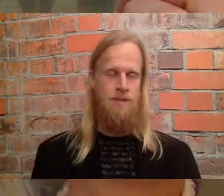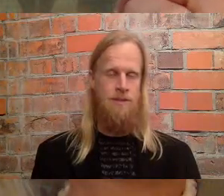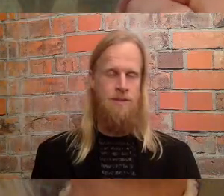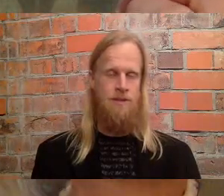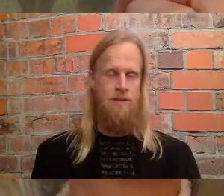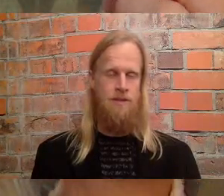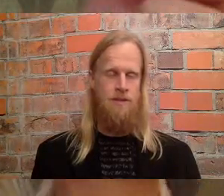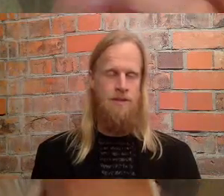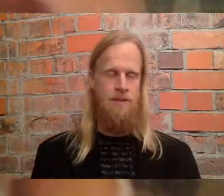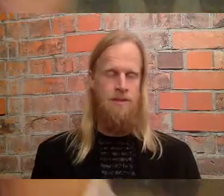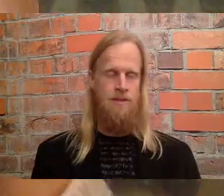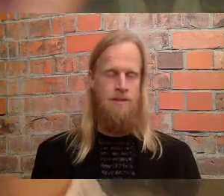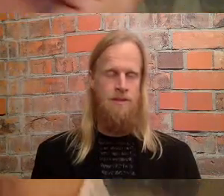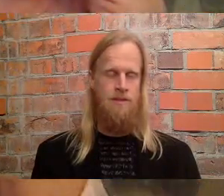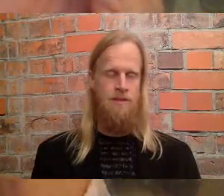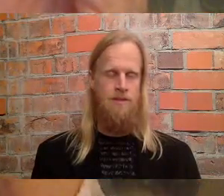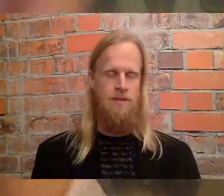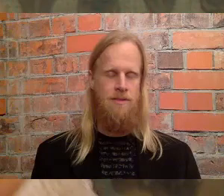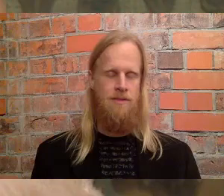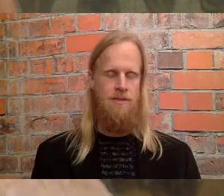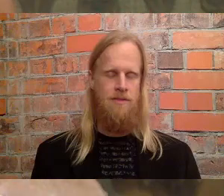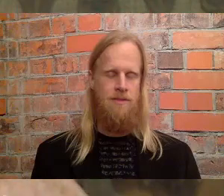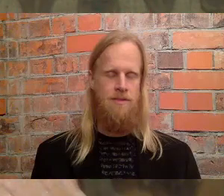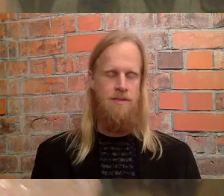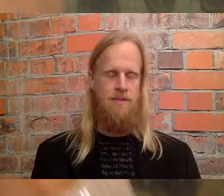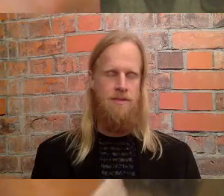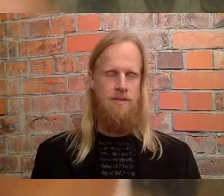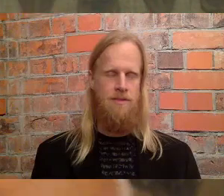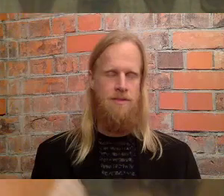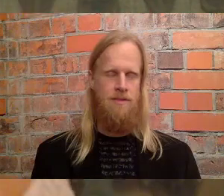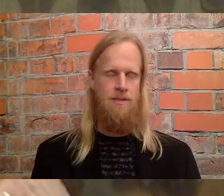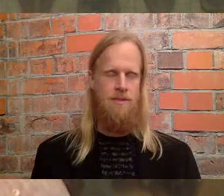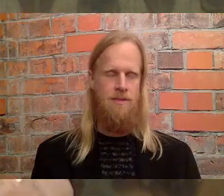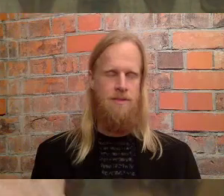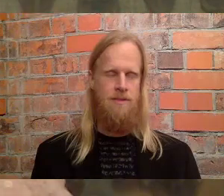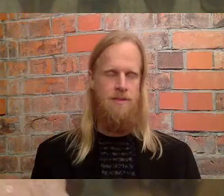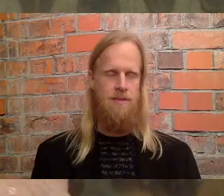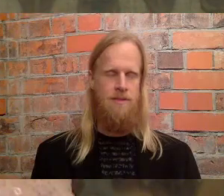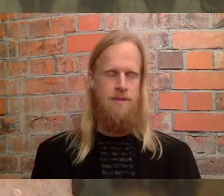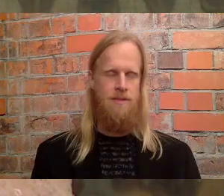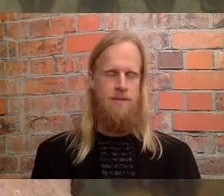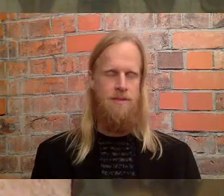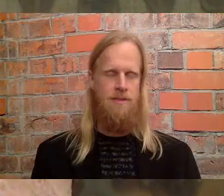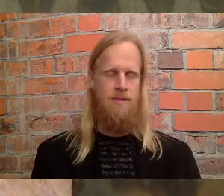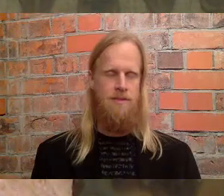Abigail J. says, I'm here to love. Catherine